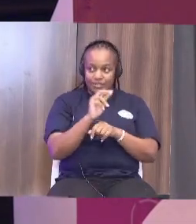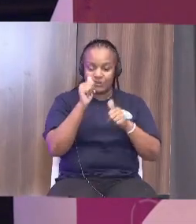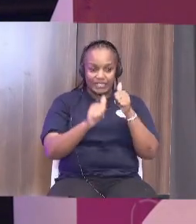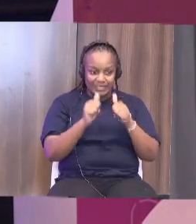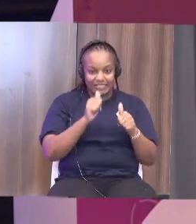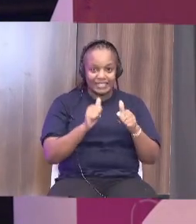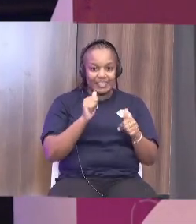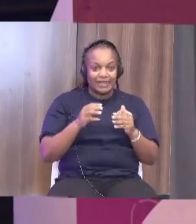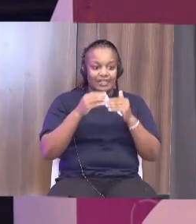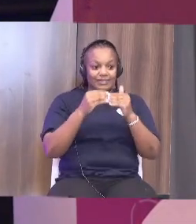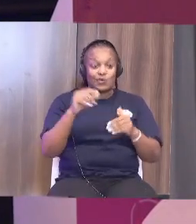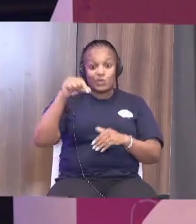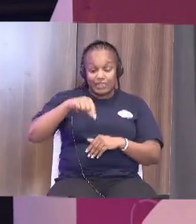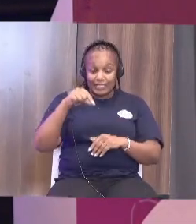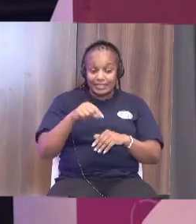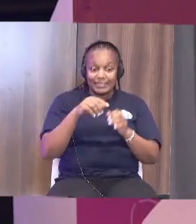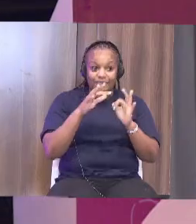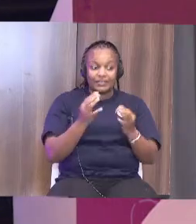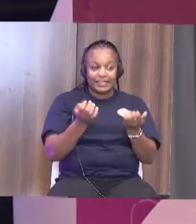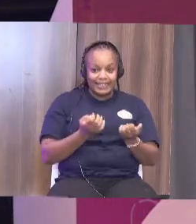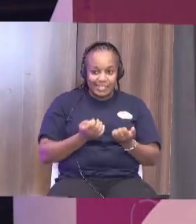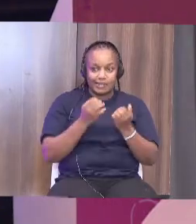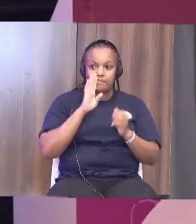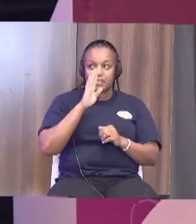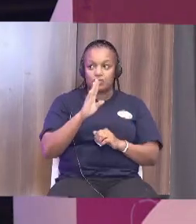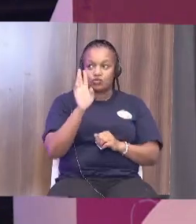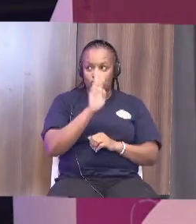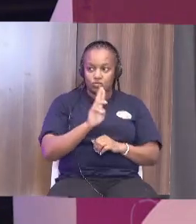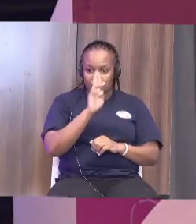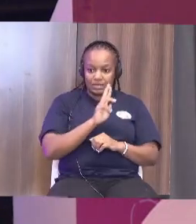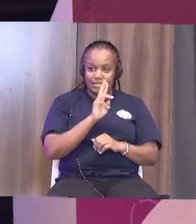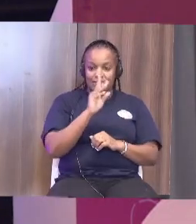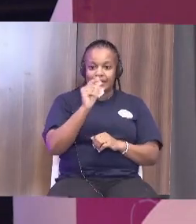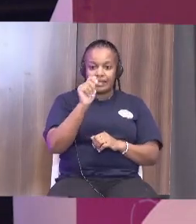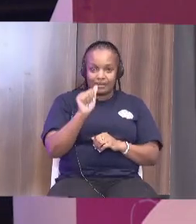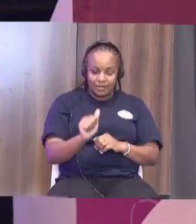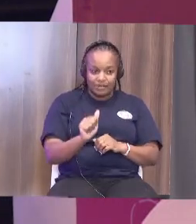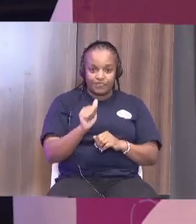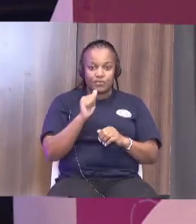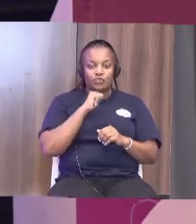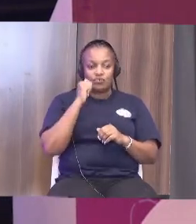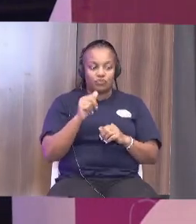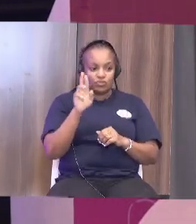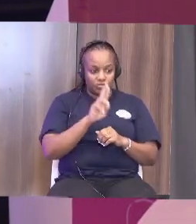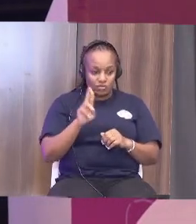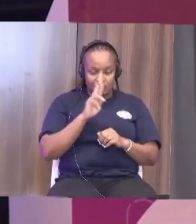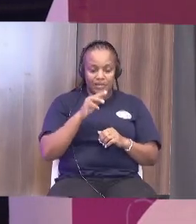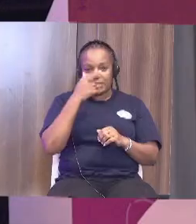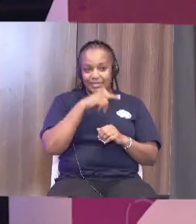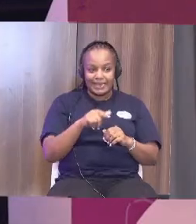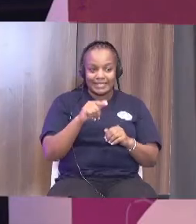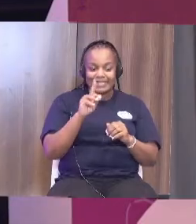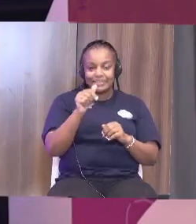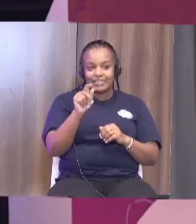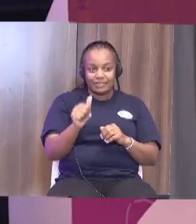least quarterly, more often if need be, to review the data unblinded. We don't get to see, of course, the unblinded data, but they do. So that's